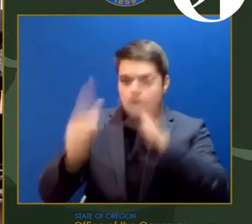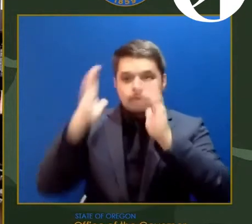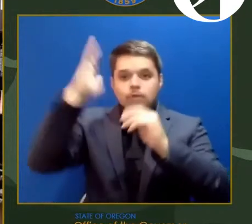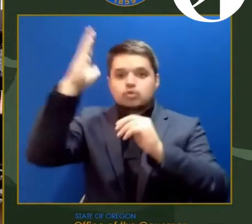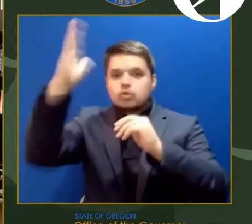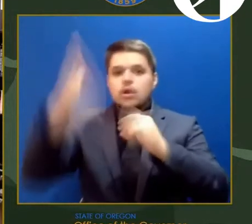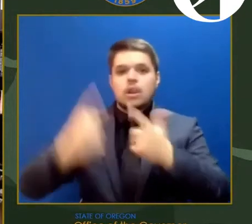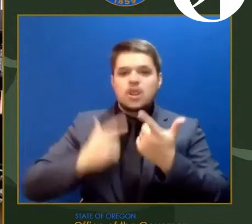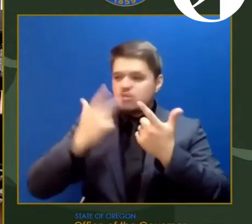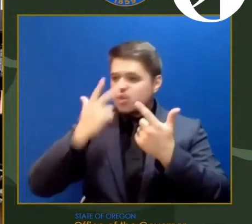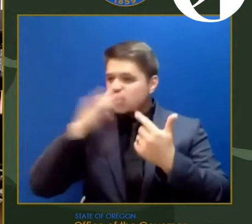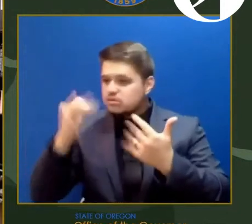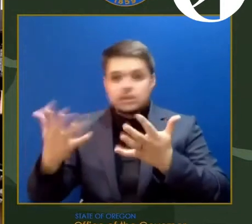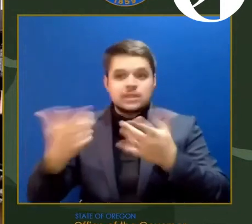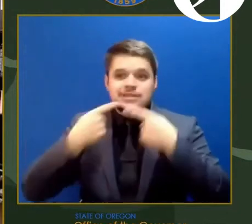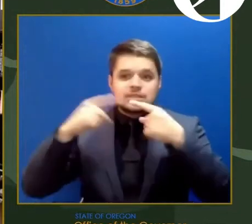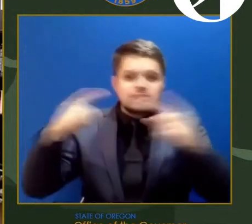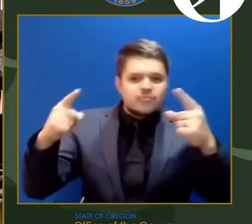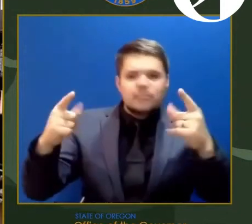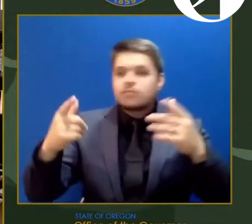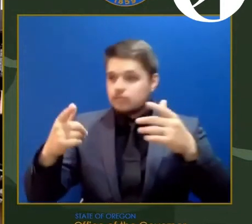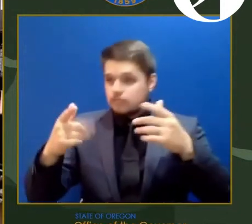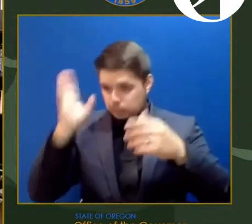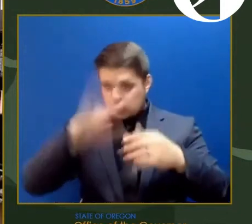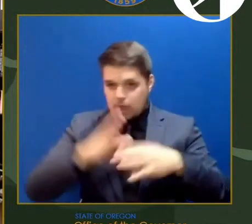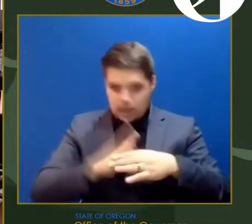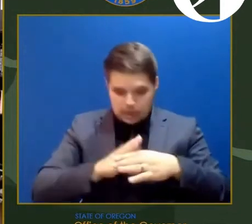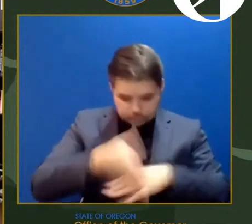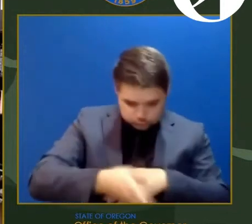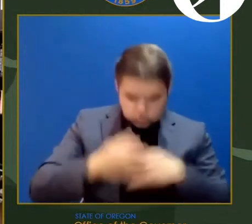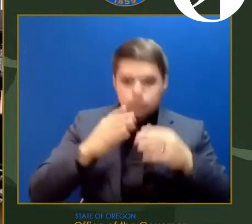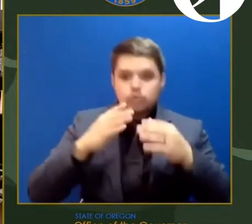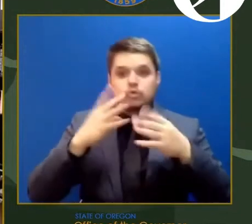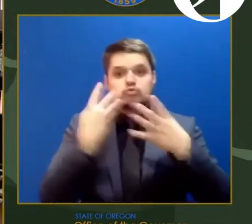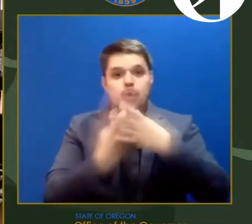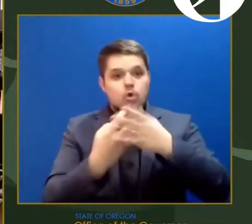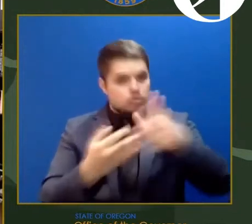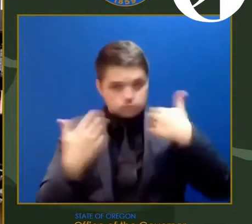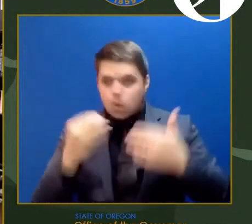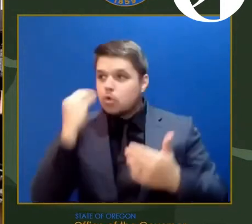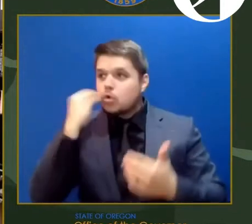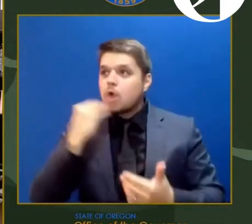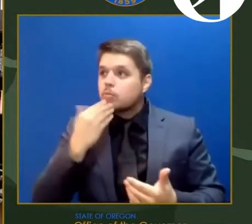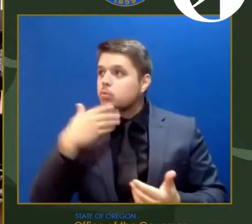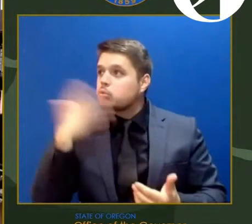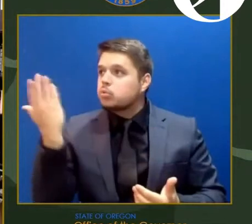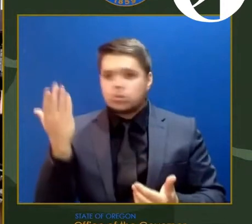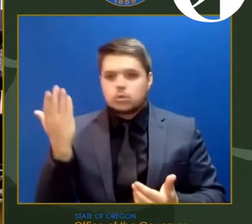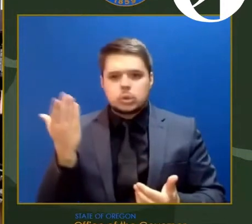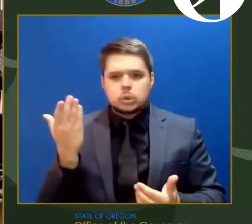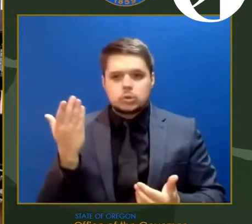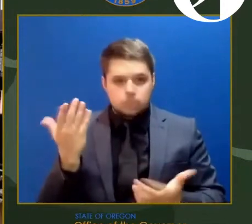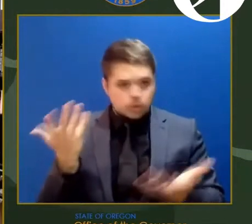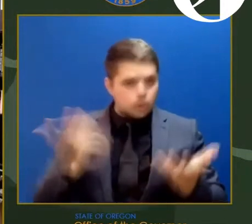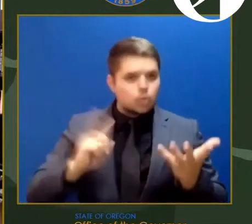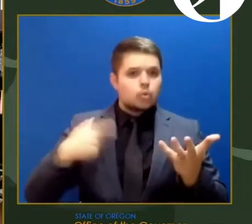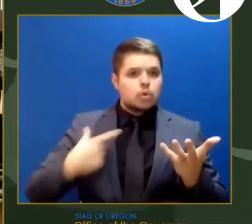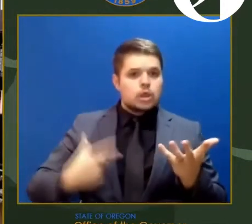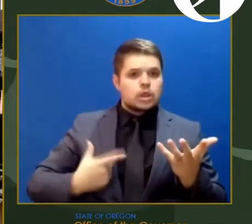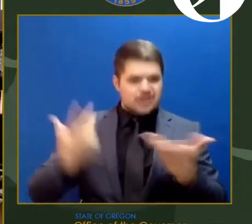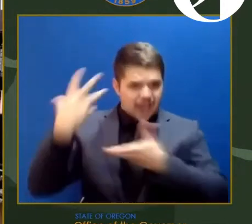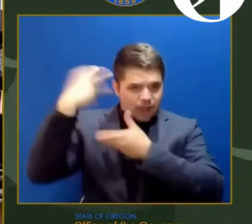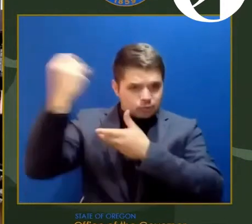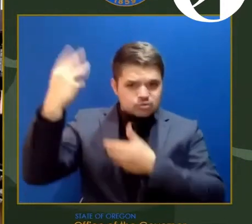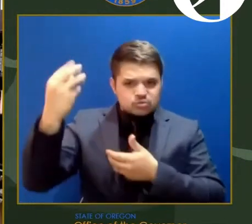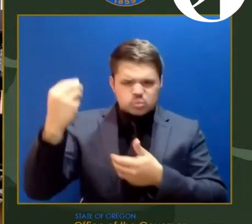10 times more likely to be homeless. There are simply not enough housing options available to them. As sponsors, we